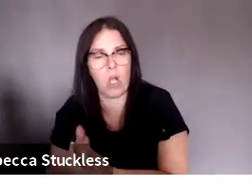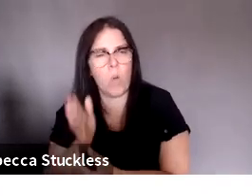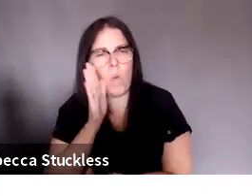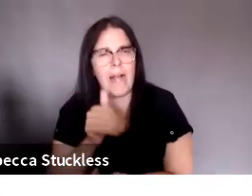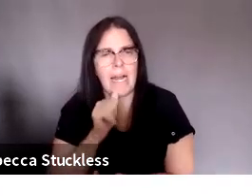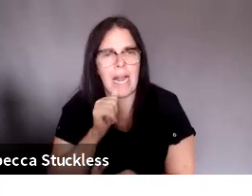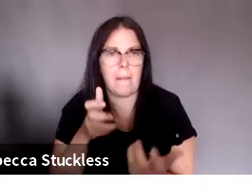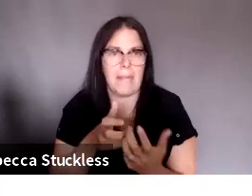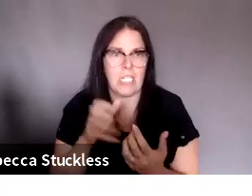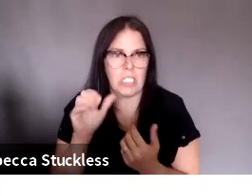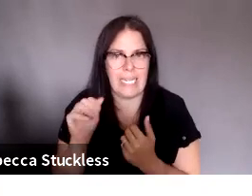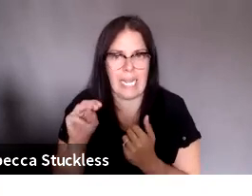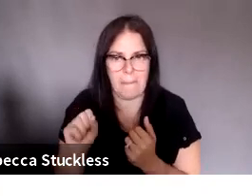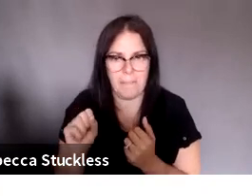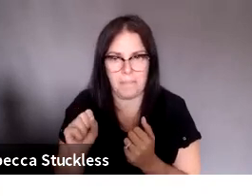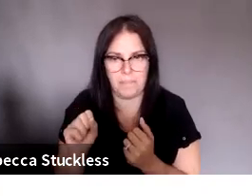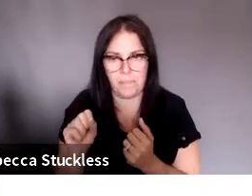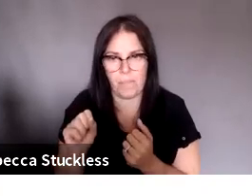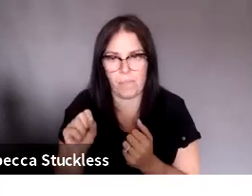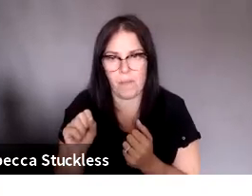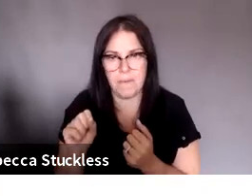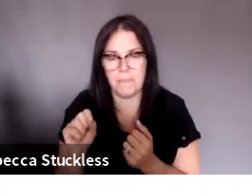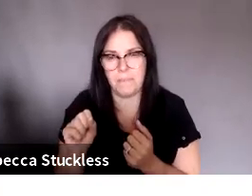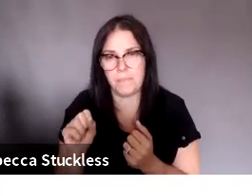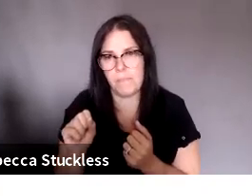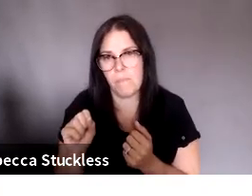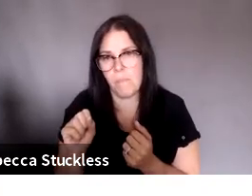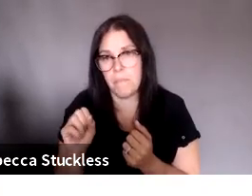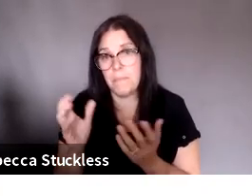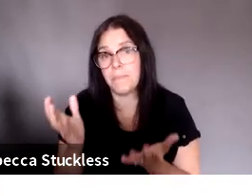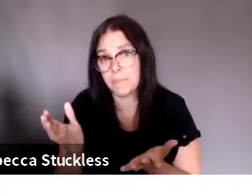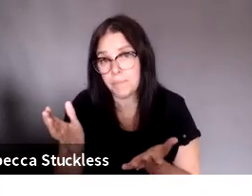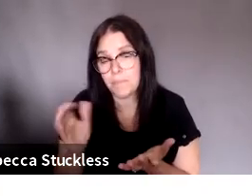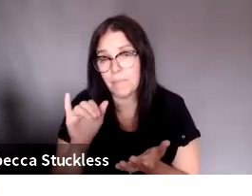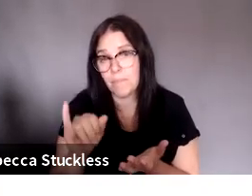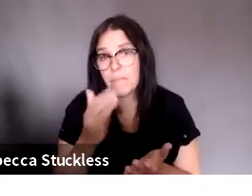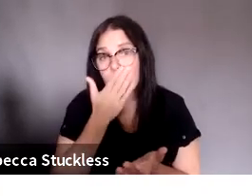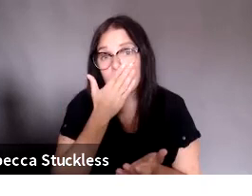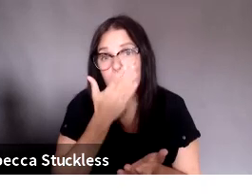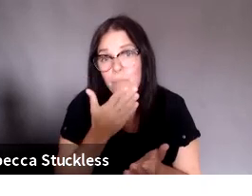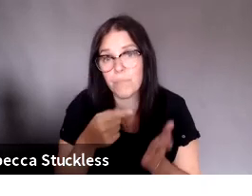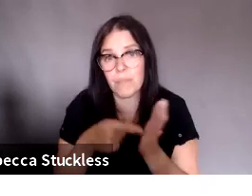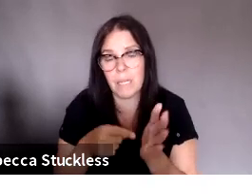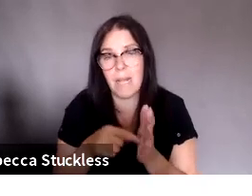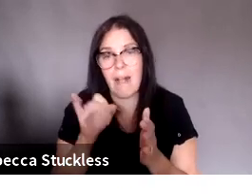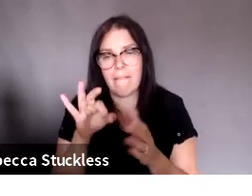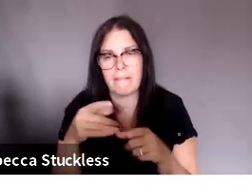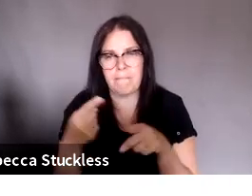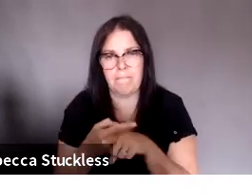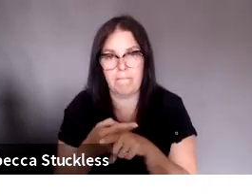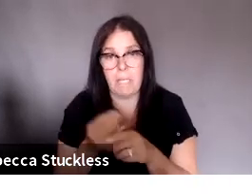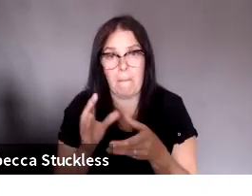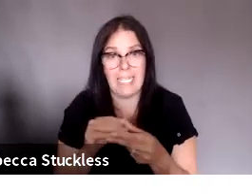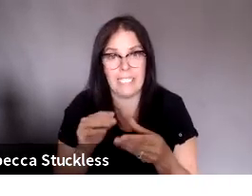in CaMS. So I think it's another good example of inconsistent messaging by the